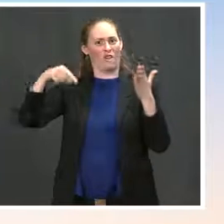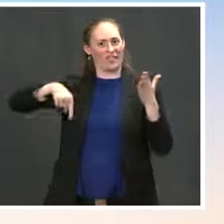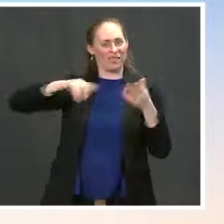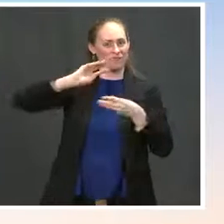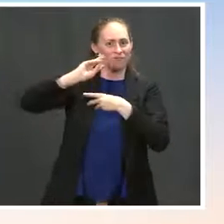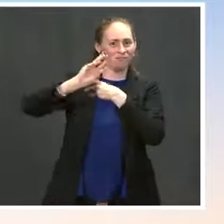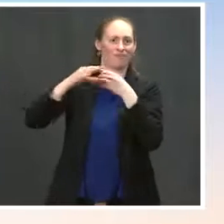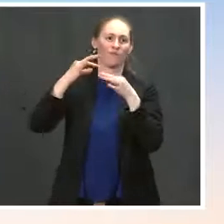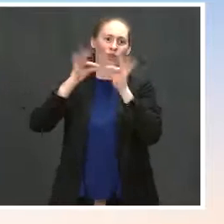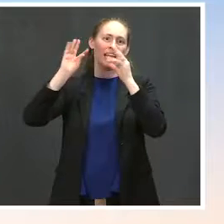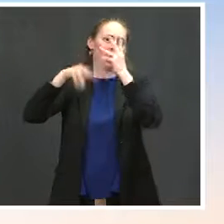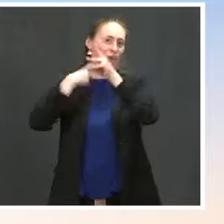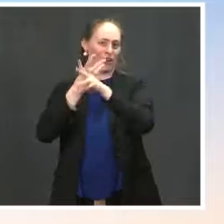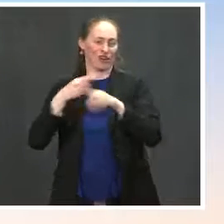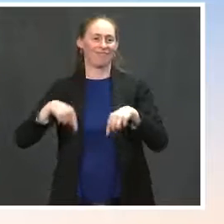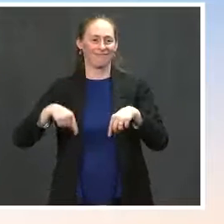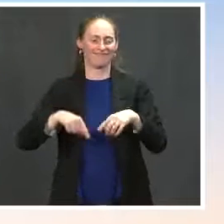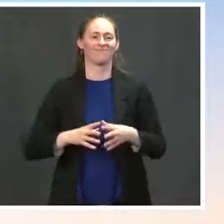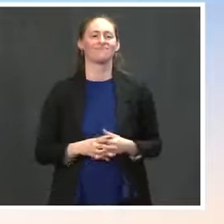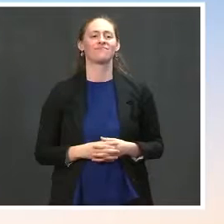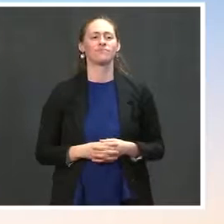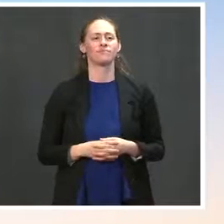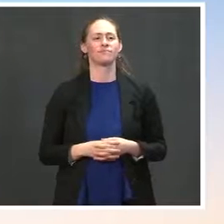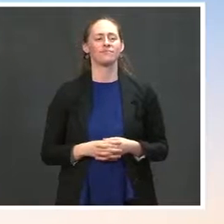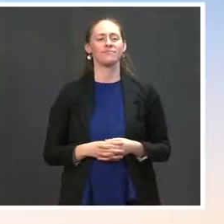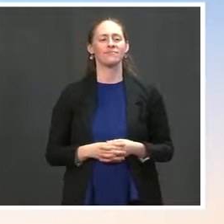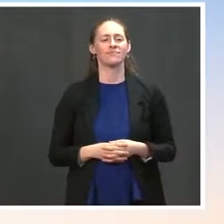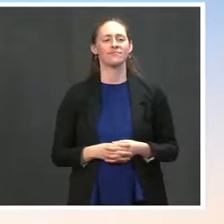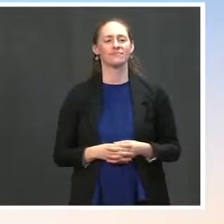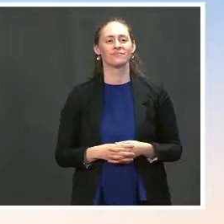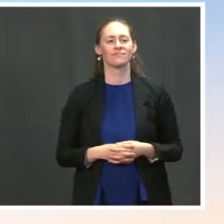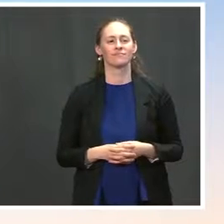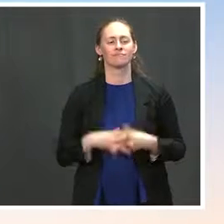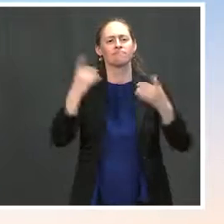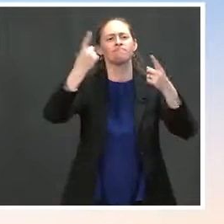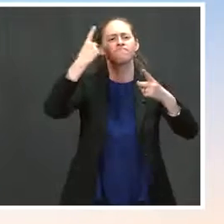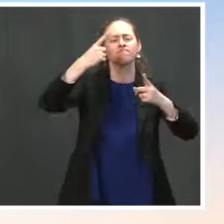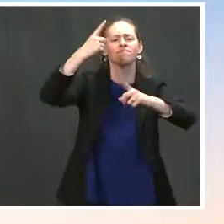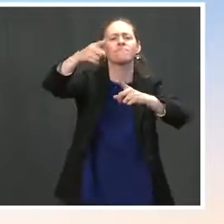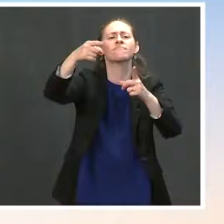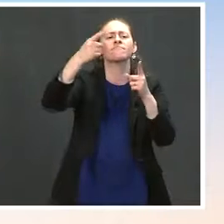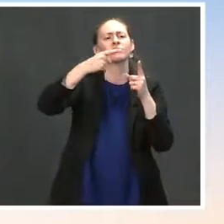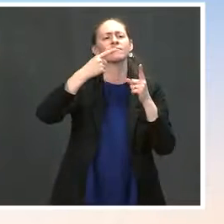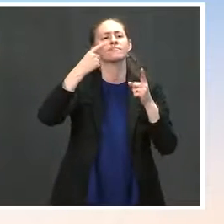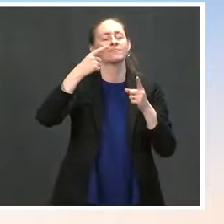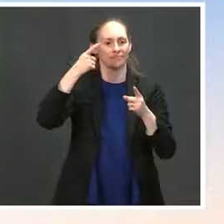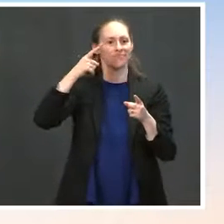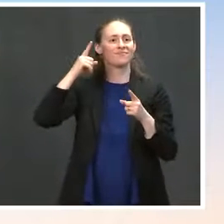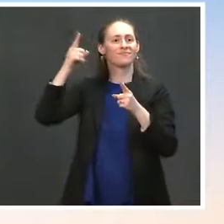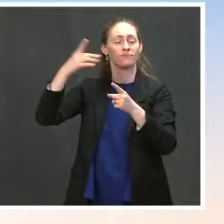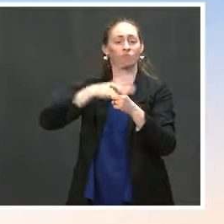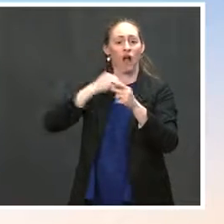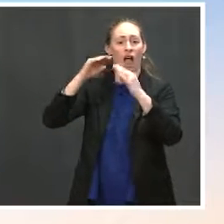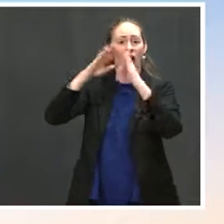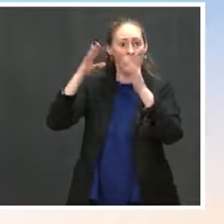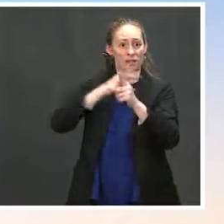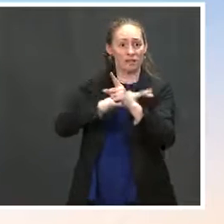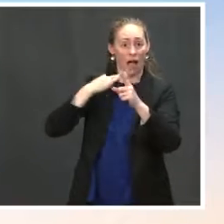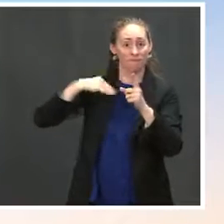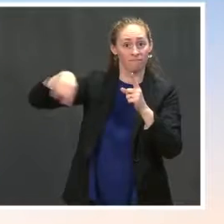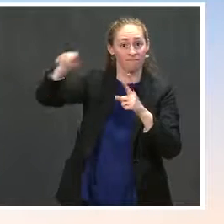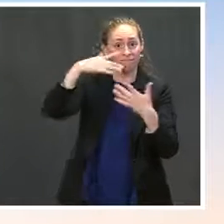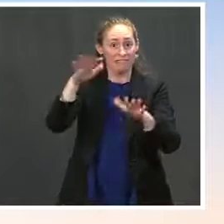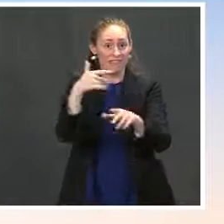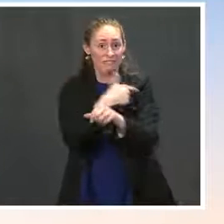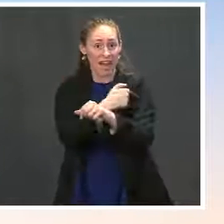Has everyone on the White House staff now been vaccinated, especially those who come in contact with the president? It's been a priority,